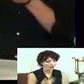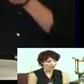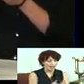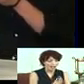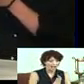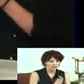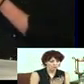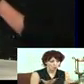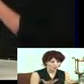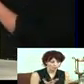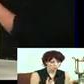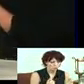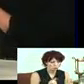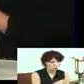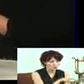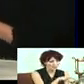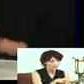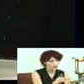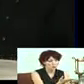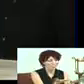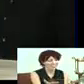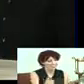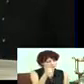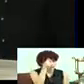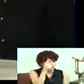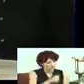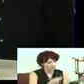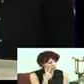this in memory of me."